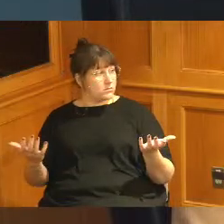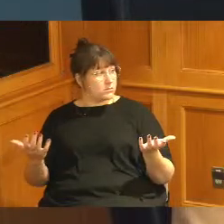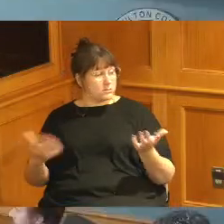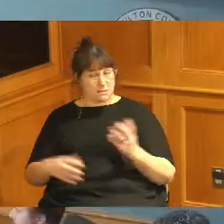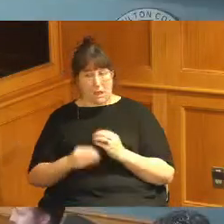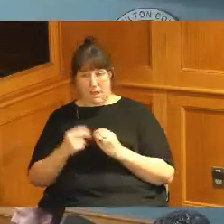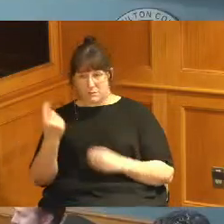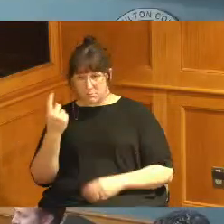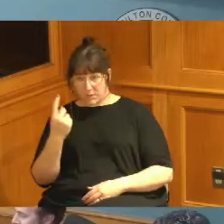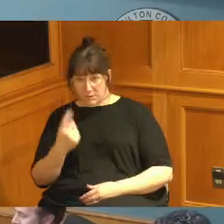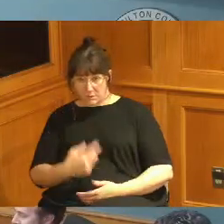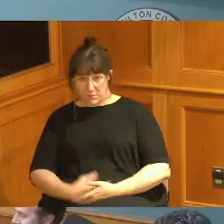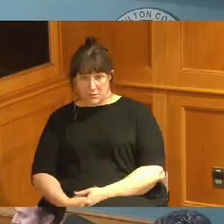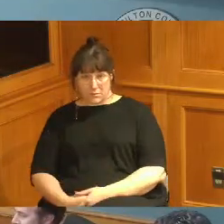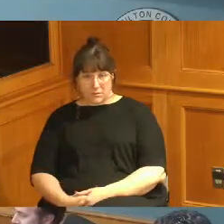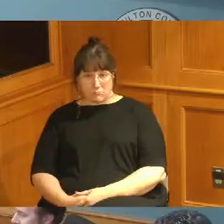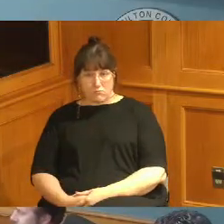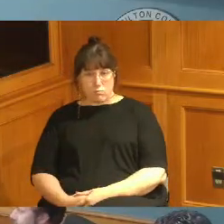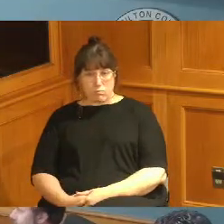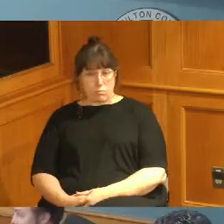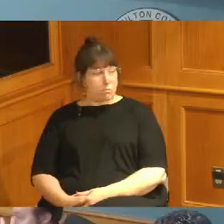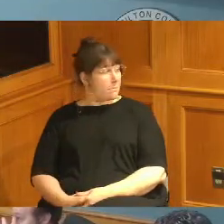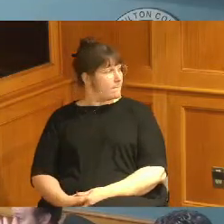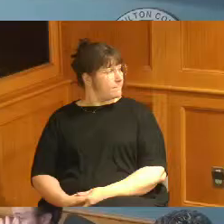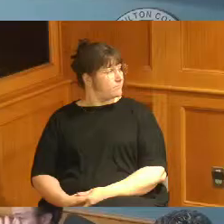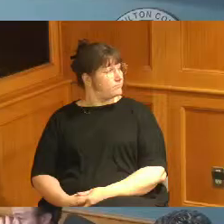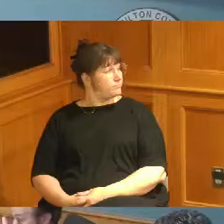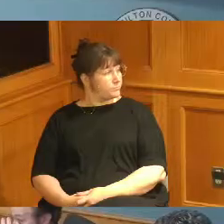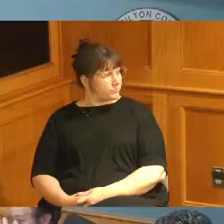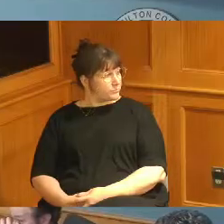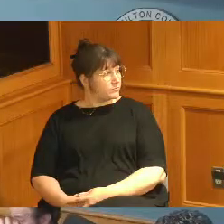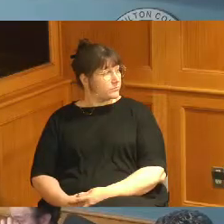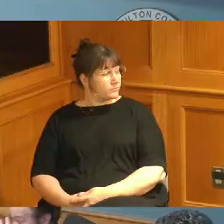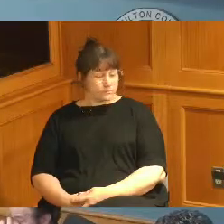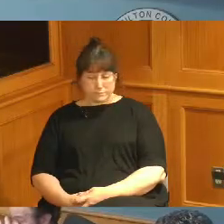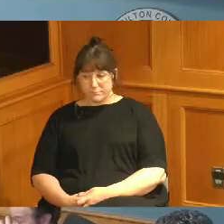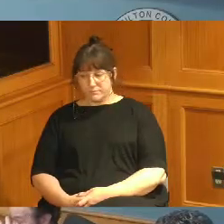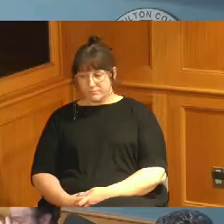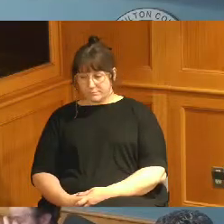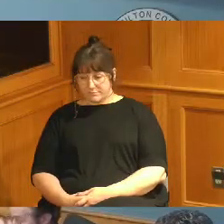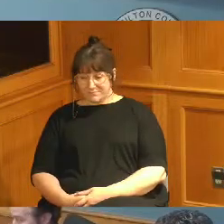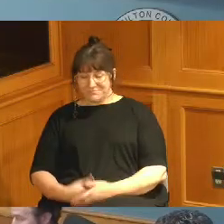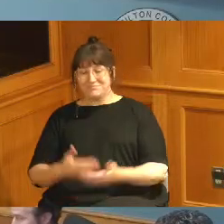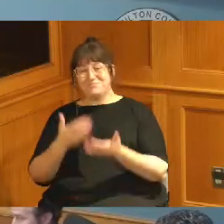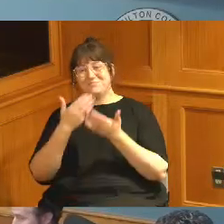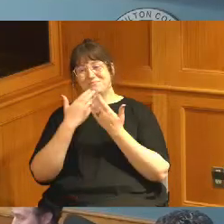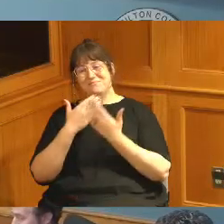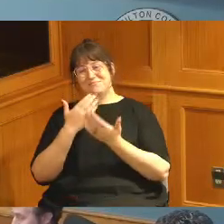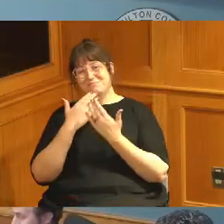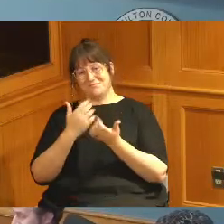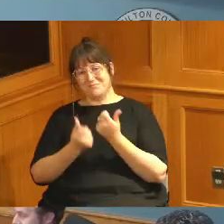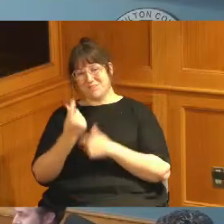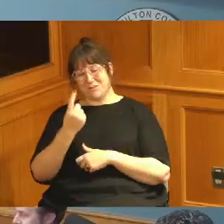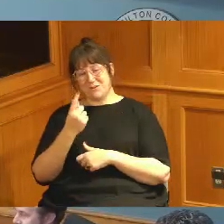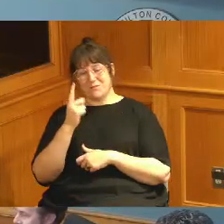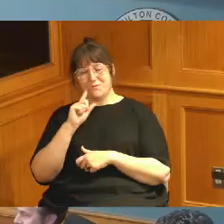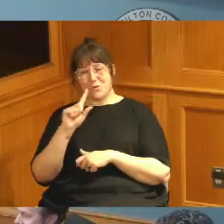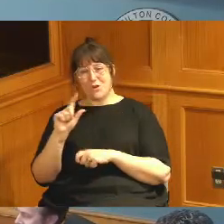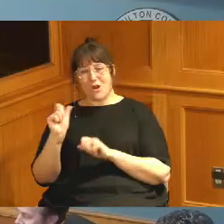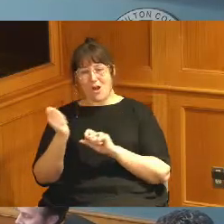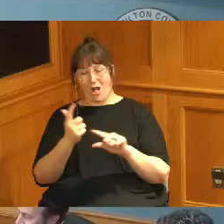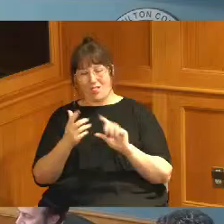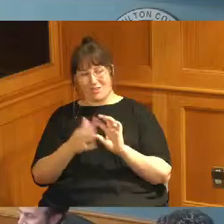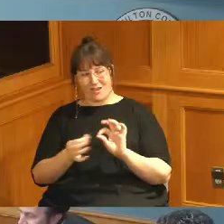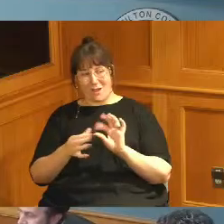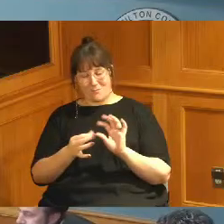add? Certainly. Are you? Go ahead. Mm-hmm. Thank you so much for all the comments, first of